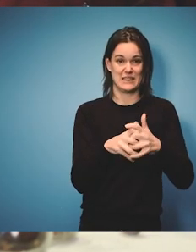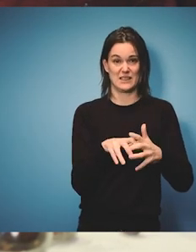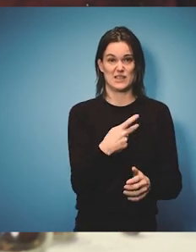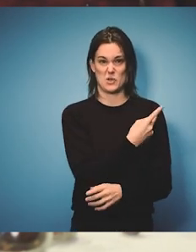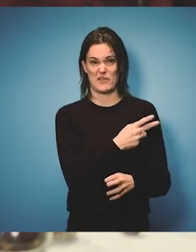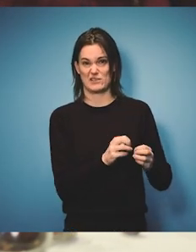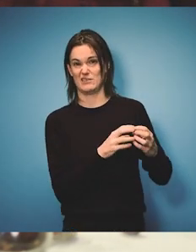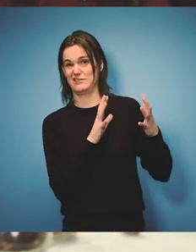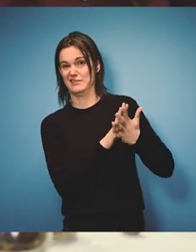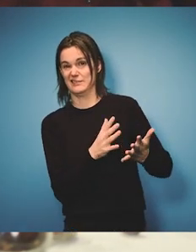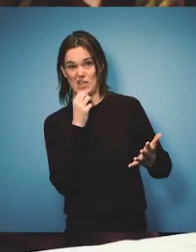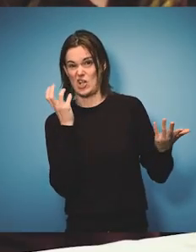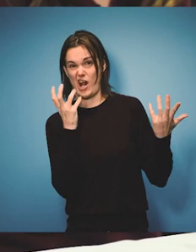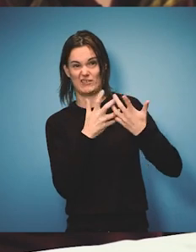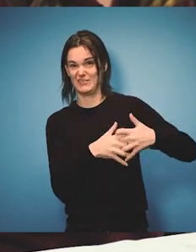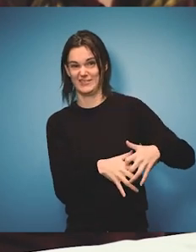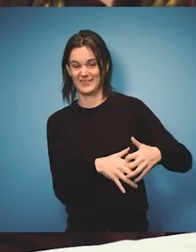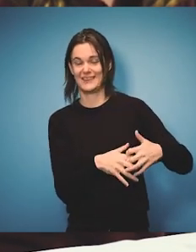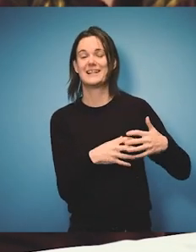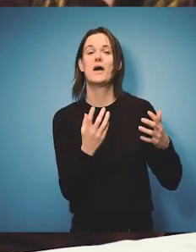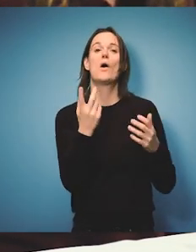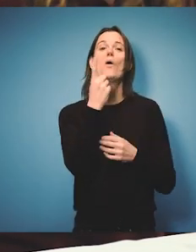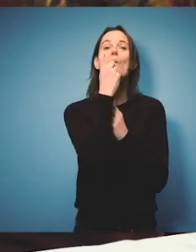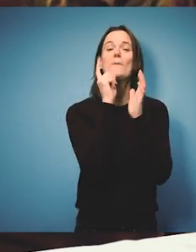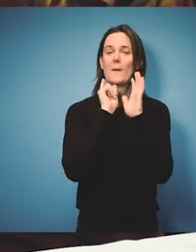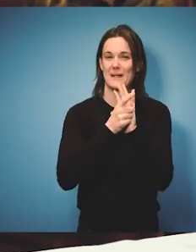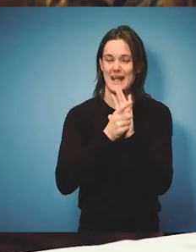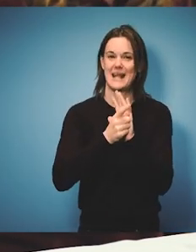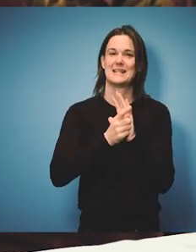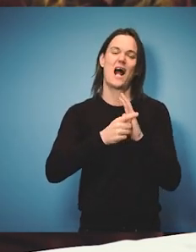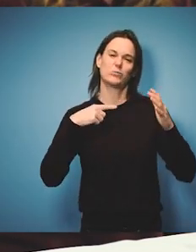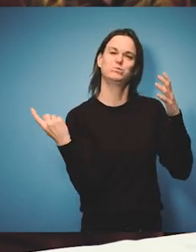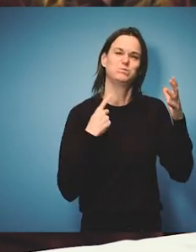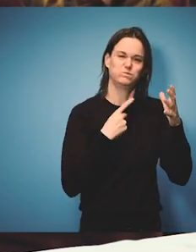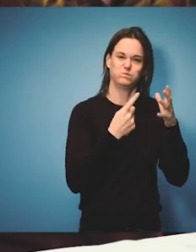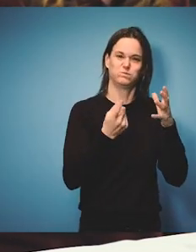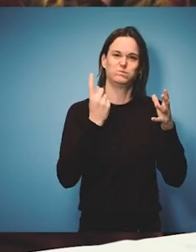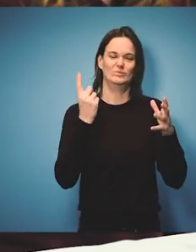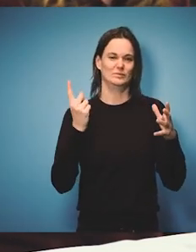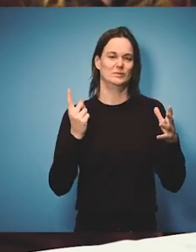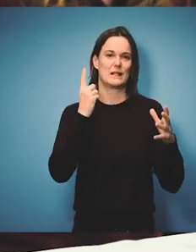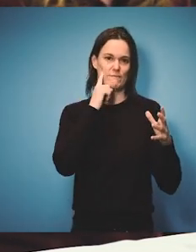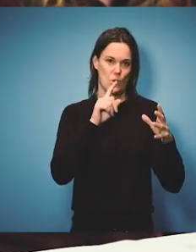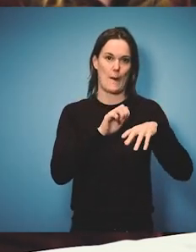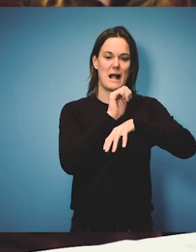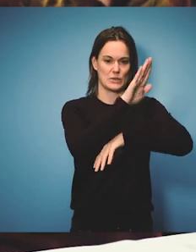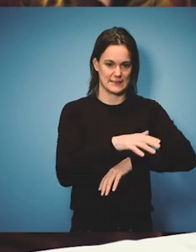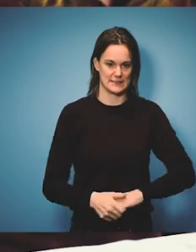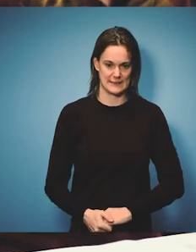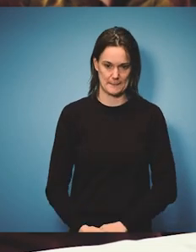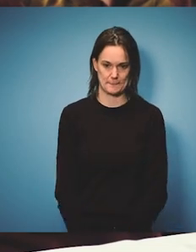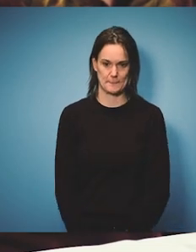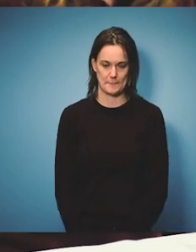unlike me and Kelly here. So I'm gonna put it in for about maybe another minute or so at a high volume to get those nice